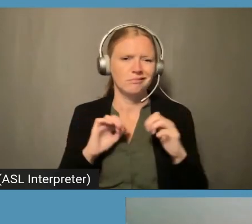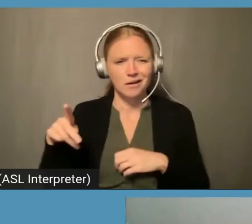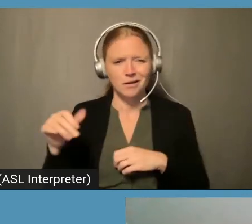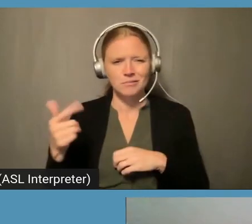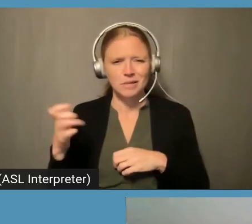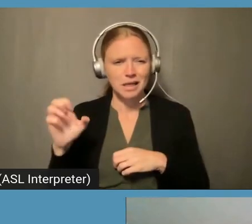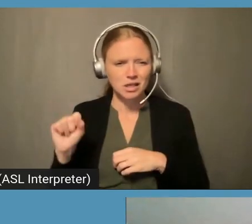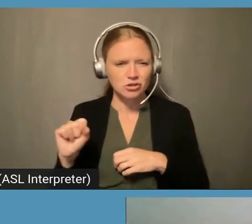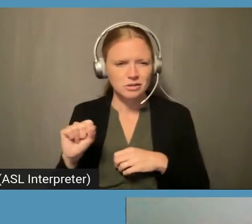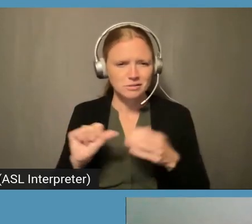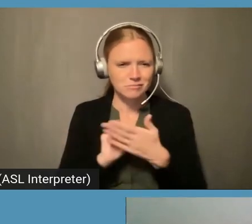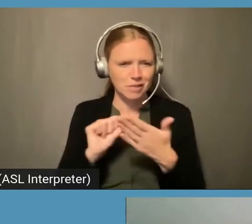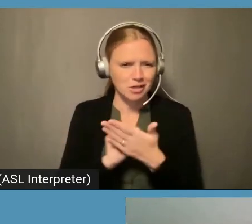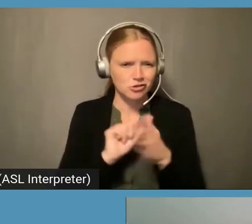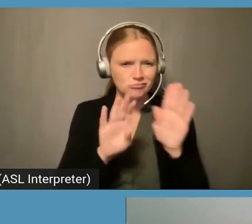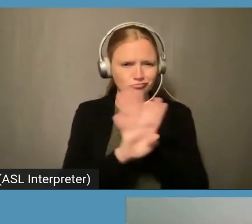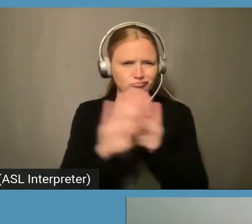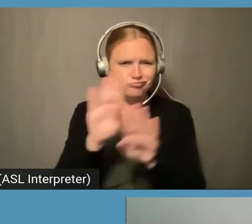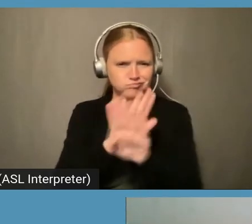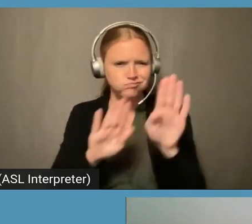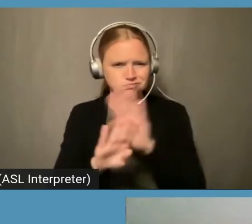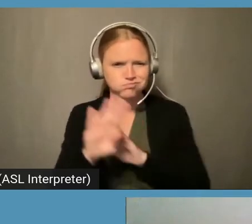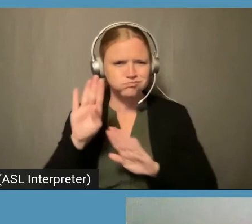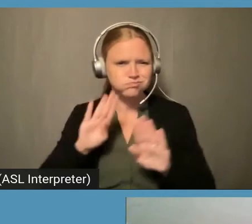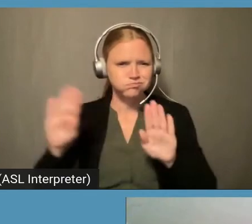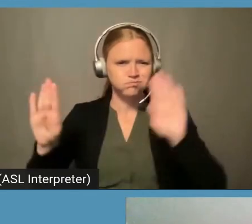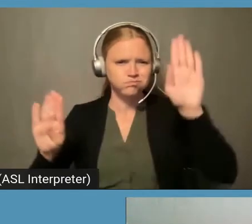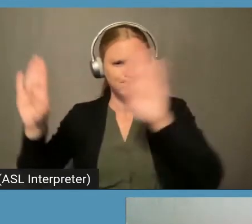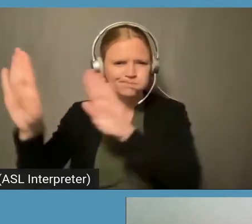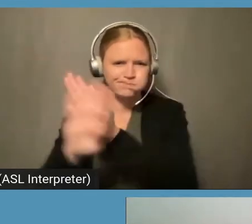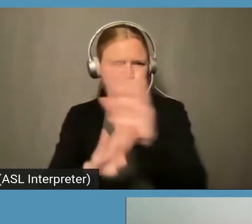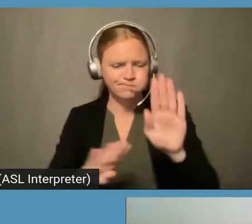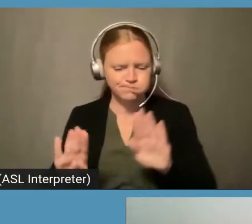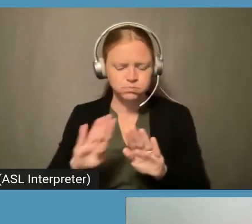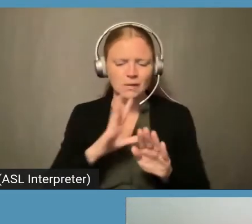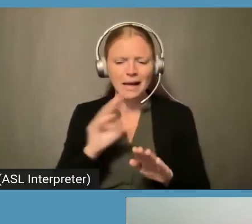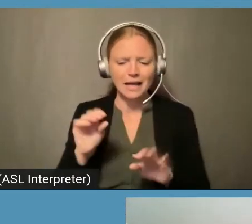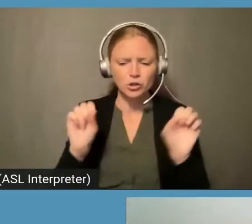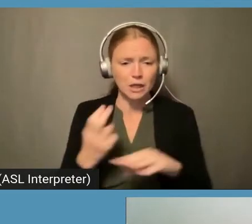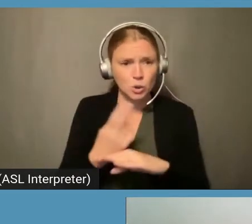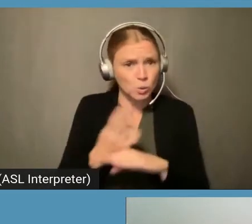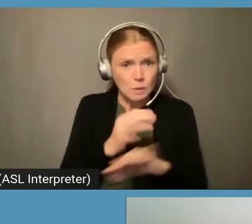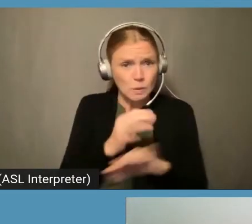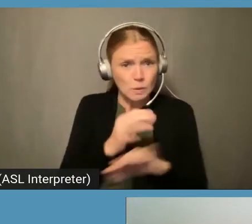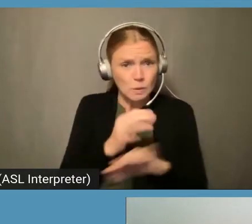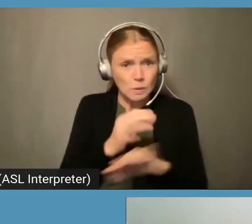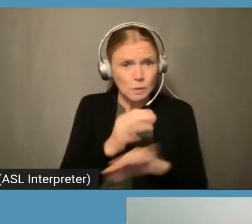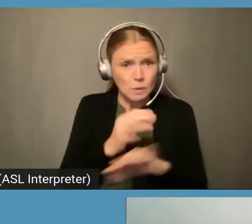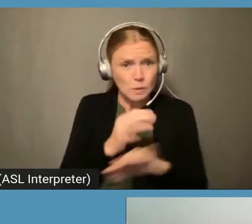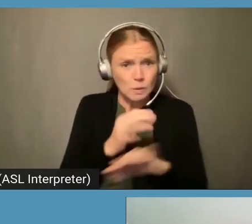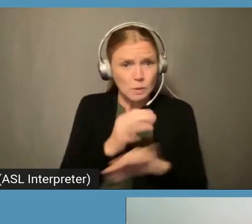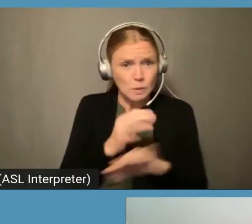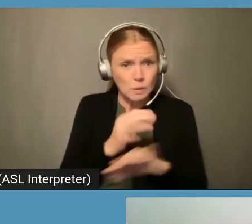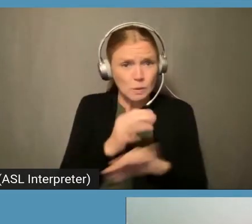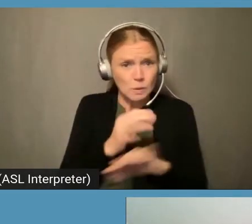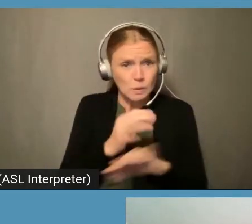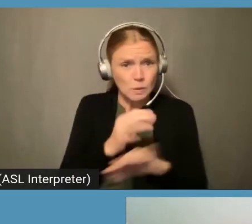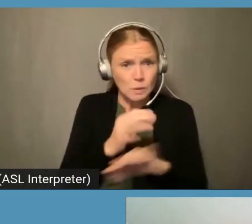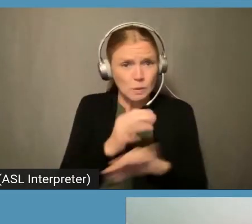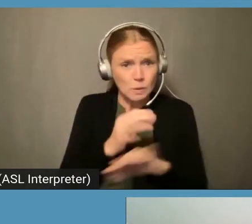and you can build custom pages and, with the same tool set, with the same design